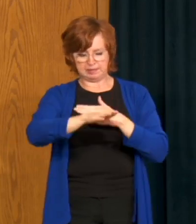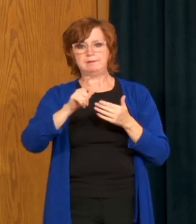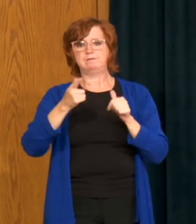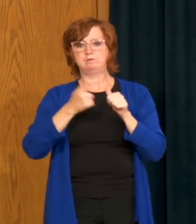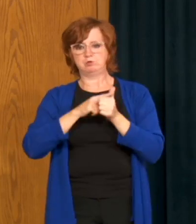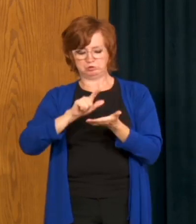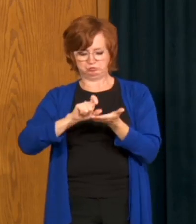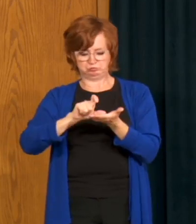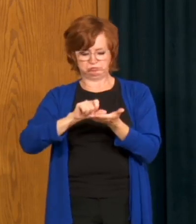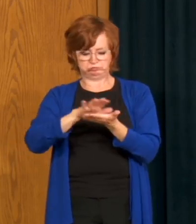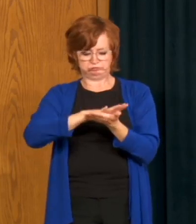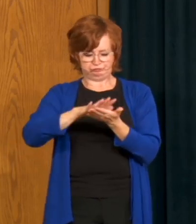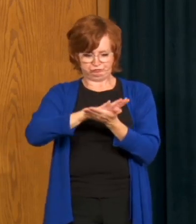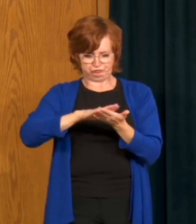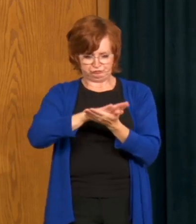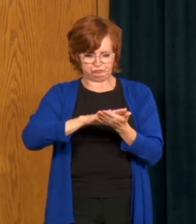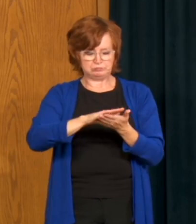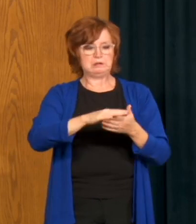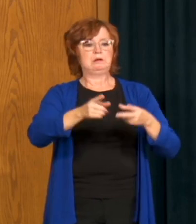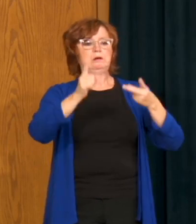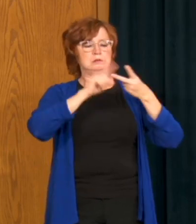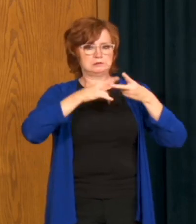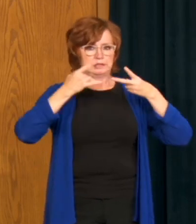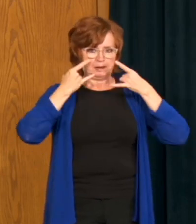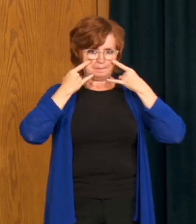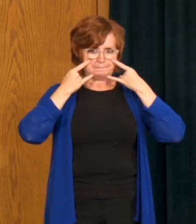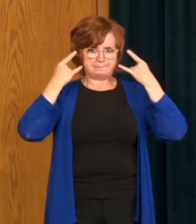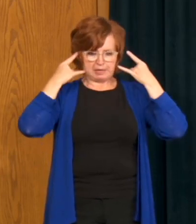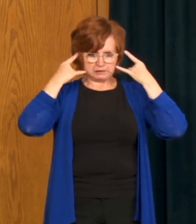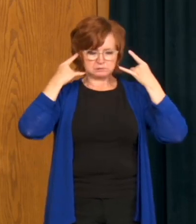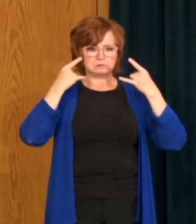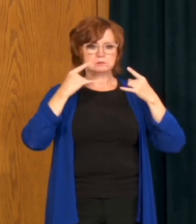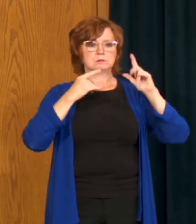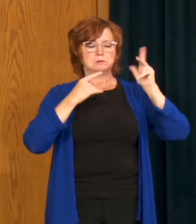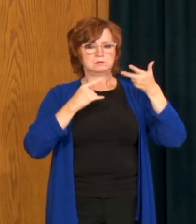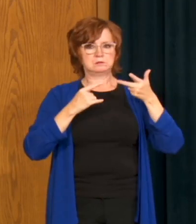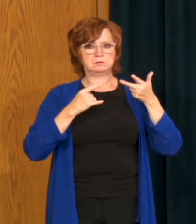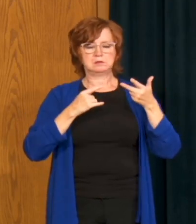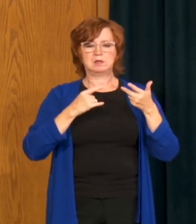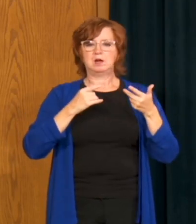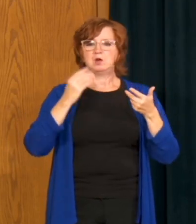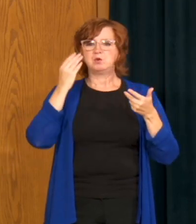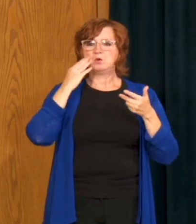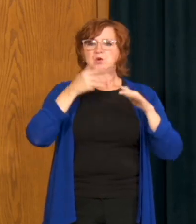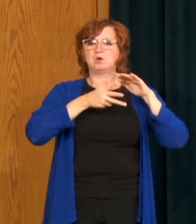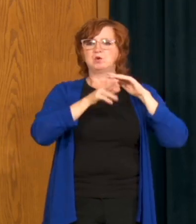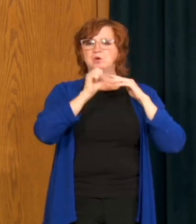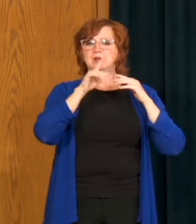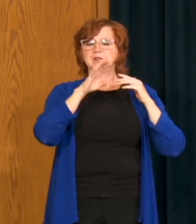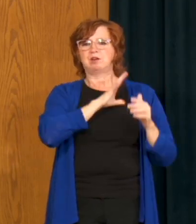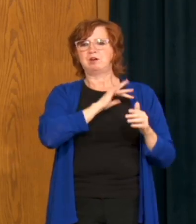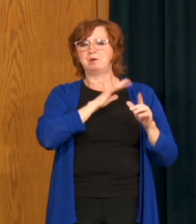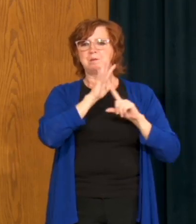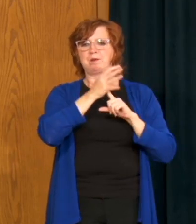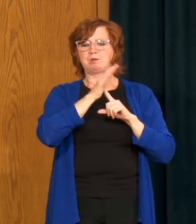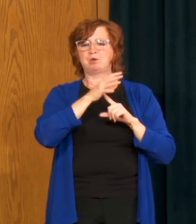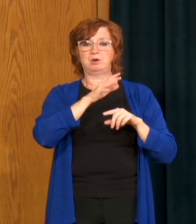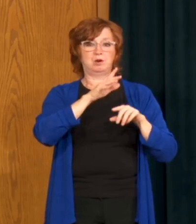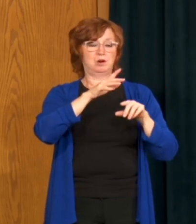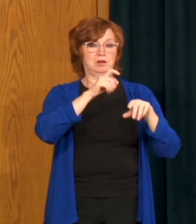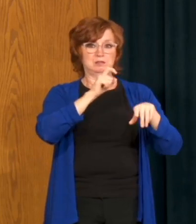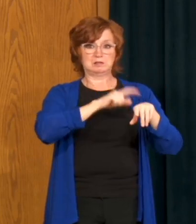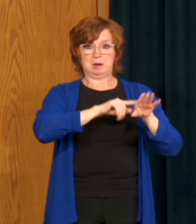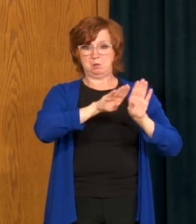been to, there's a lineup right at 9 o'clock and people rush to get the best things. But we just need to give each other that space.